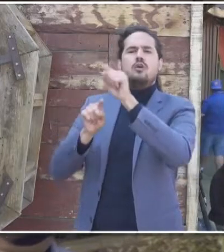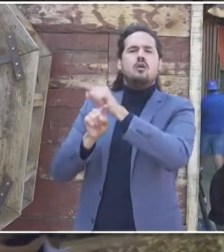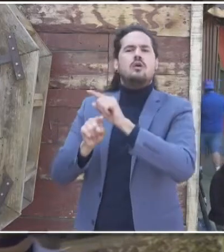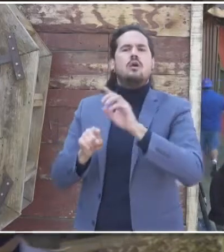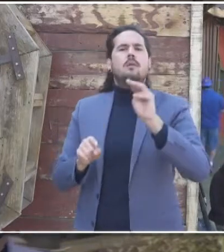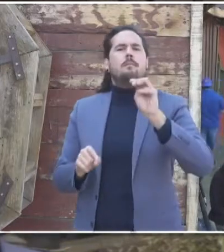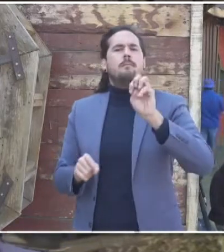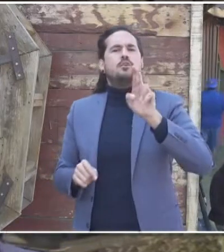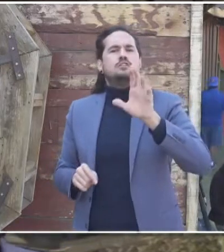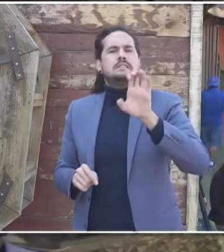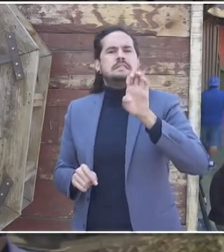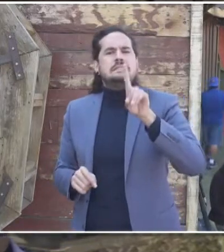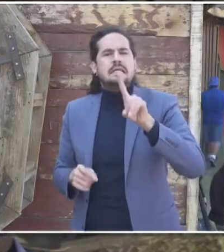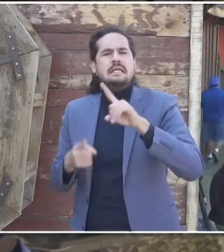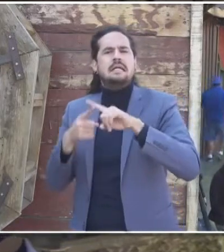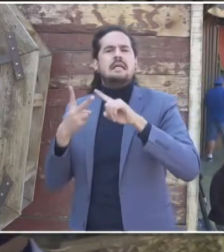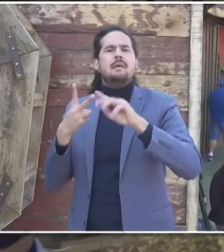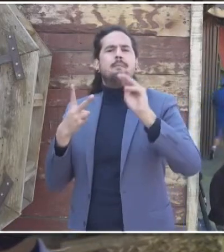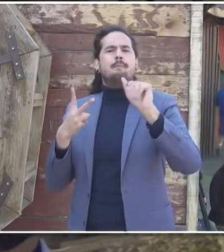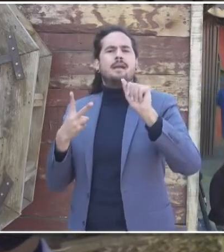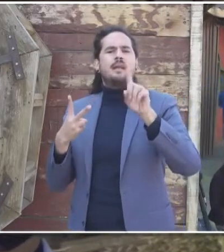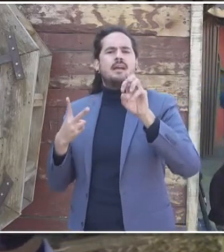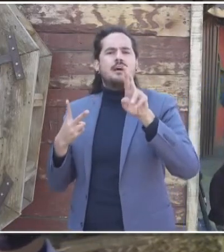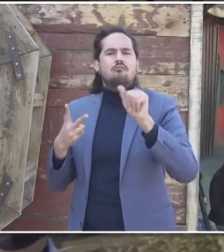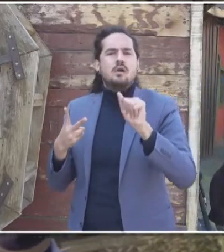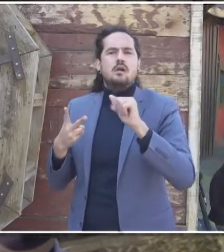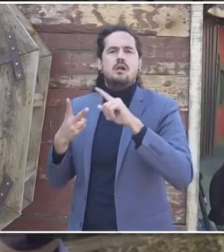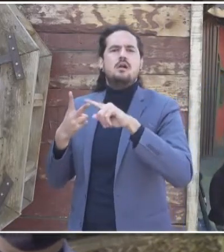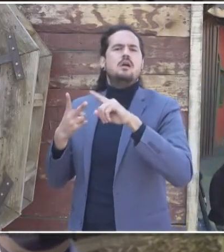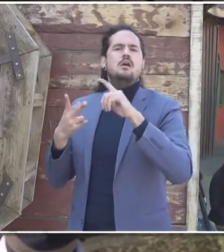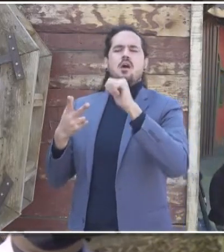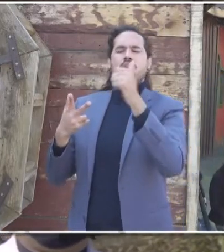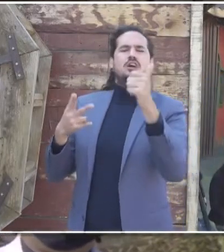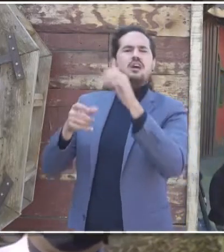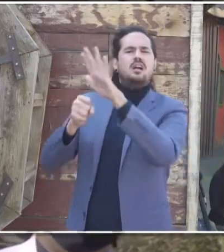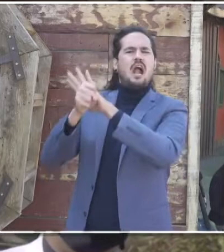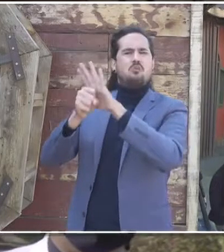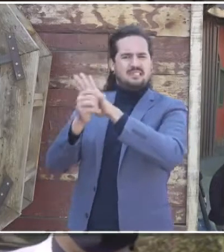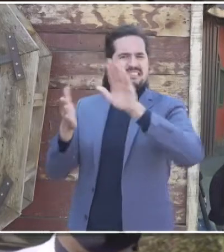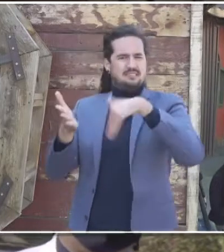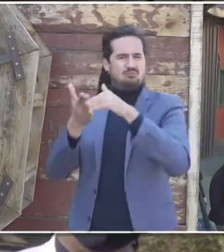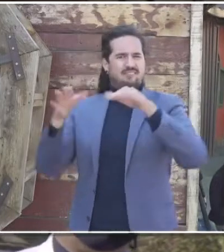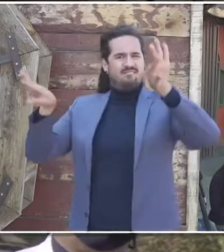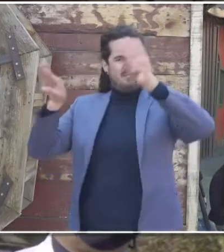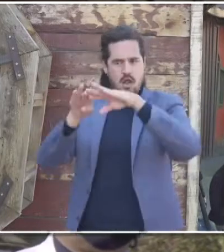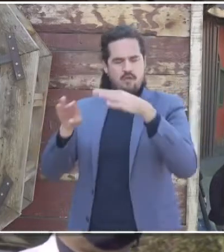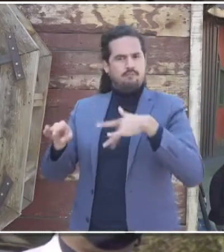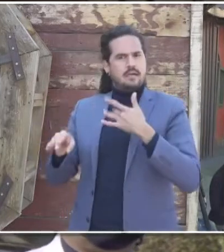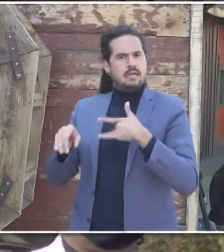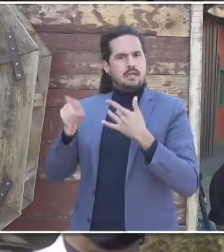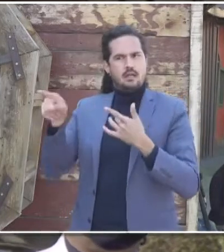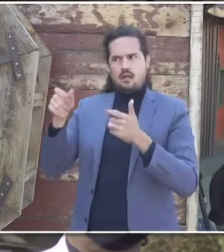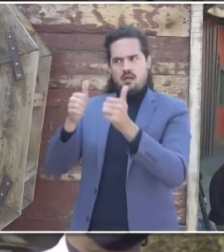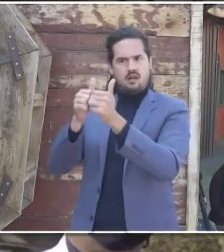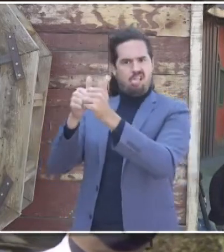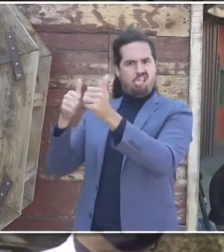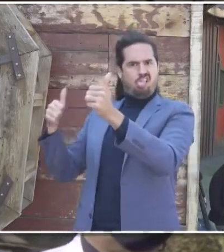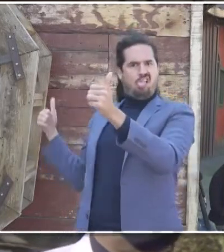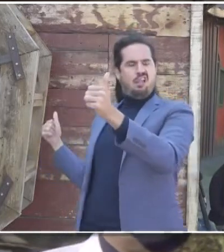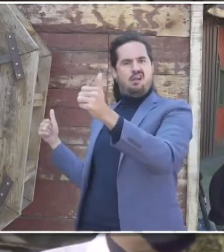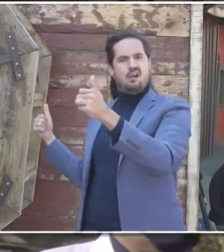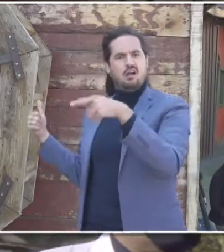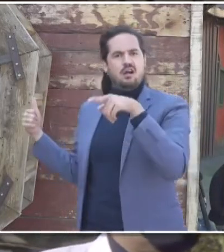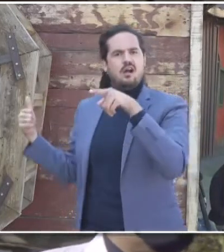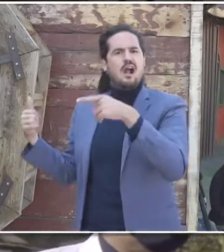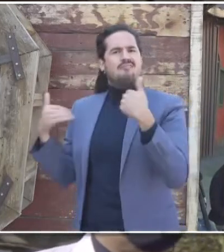this sense of the Central Valley being left behind. Given our vulnerable populations, ag workers, just many people who have underlying health conditions here,